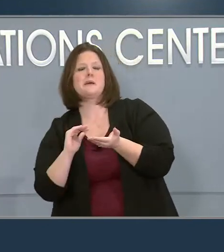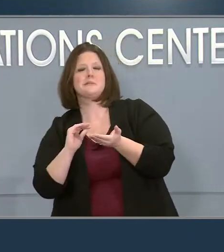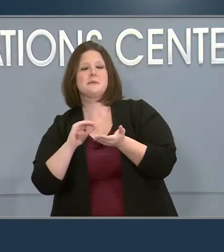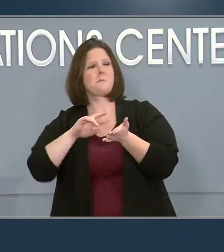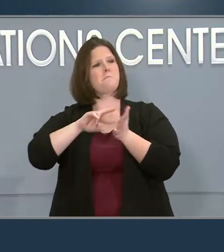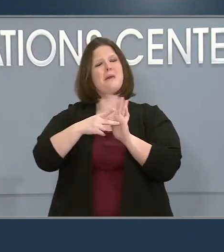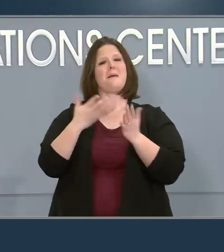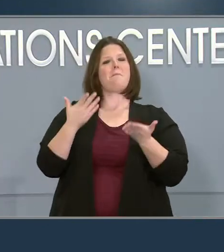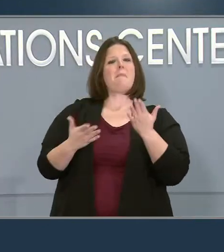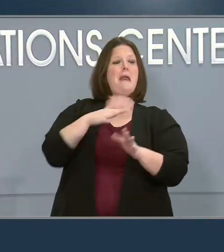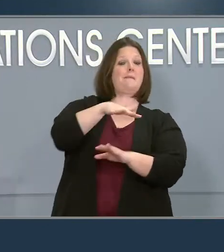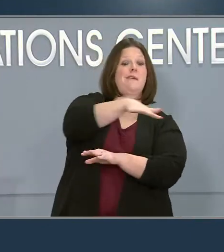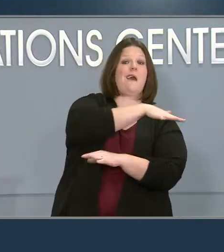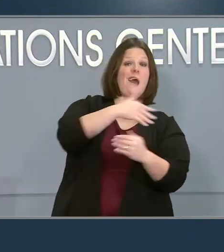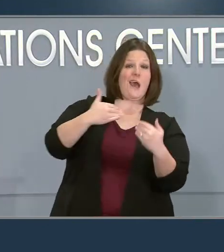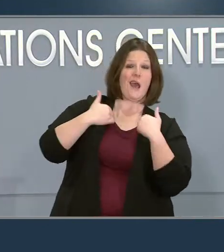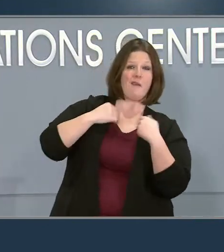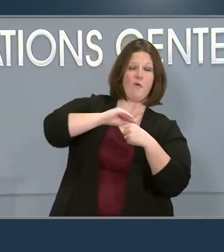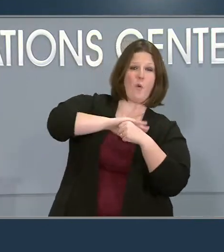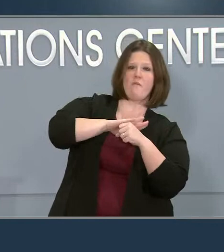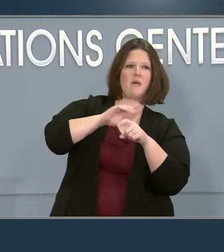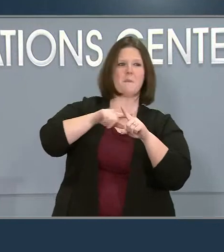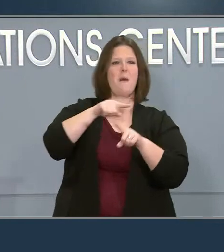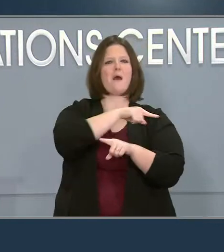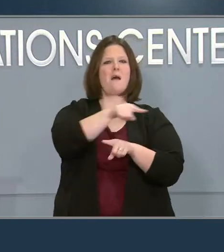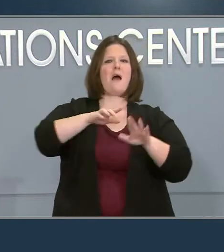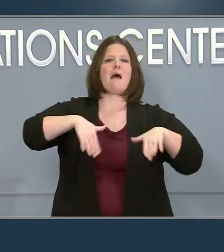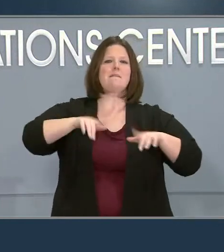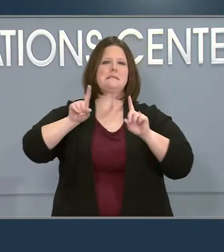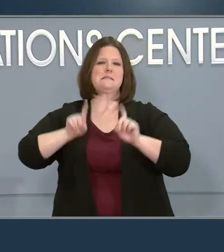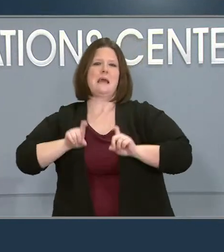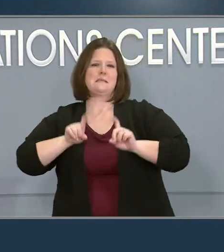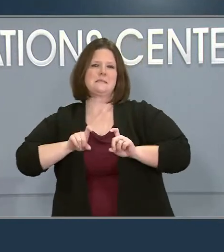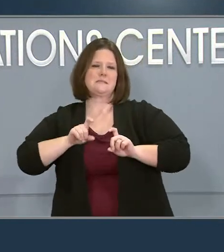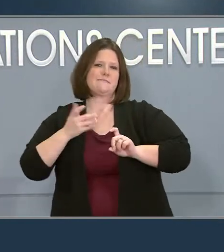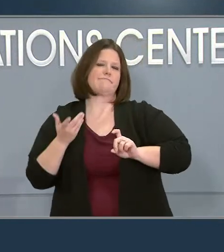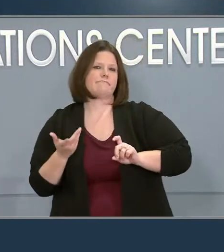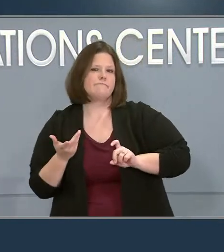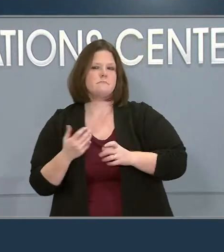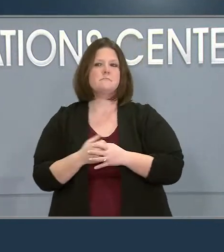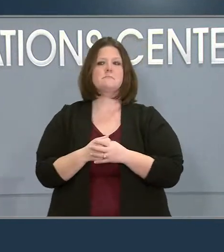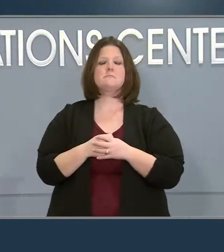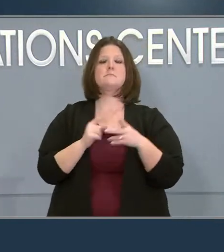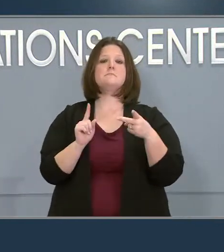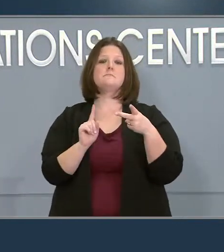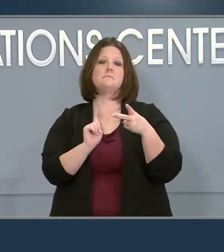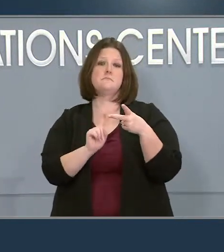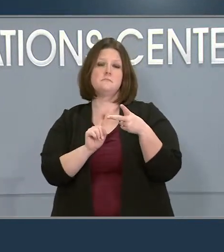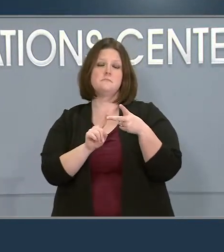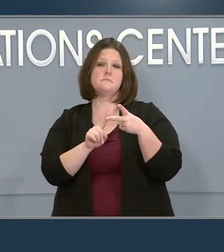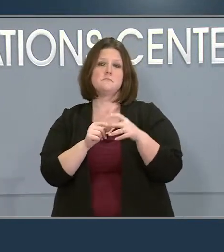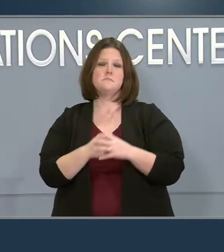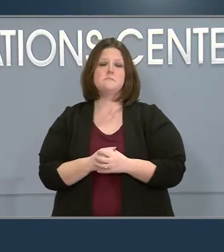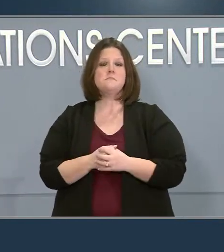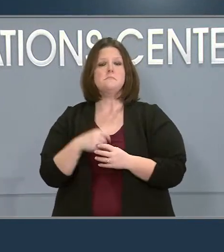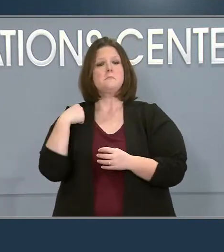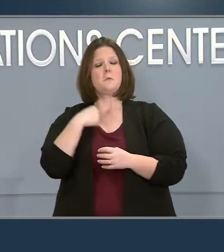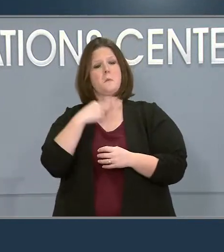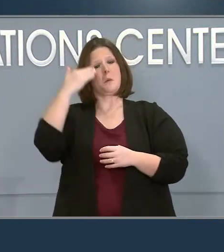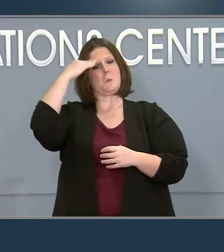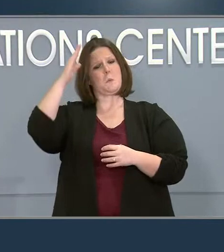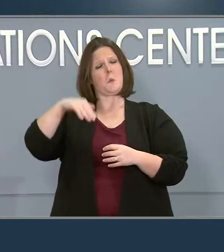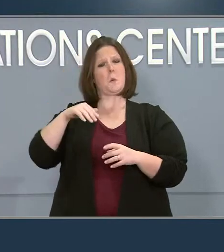picture of what's happening in our state given the low amount of testing last week. Second, we won't know for a couple of weeks